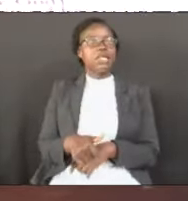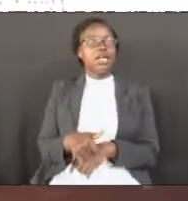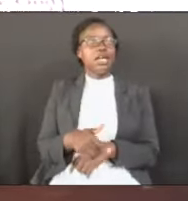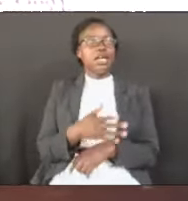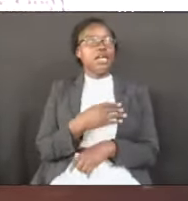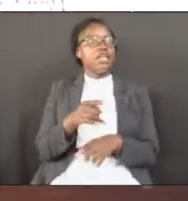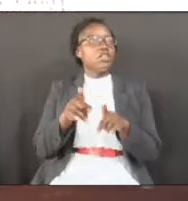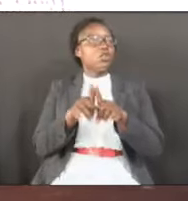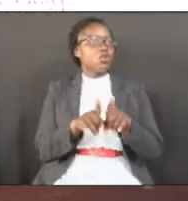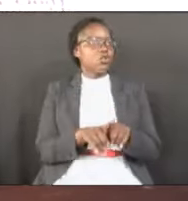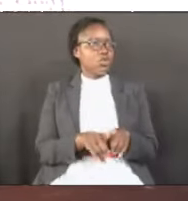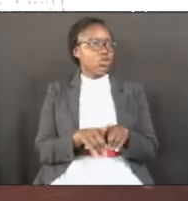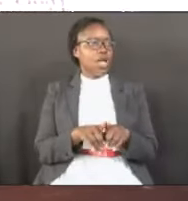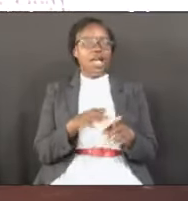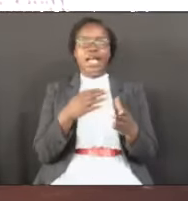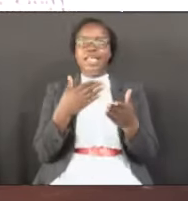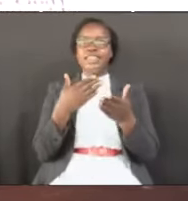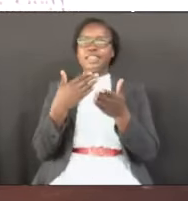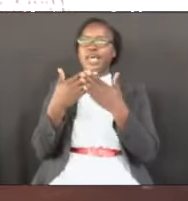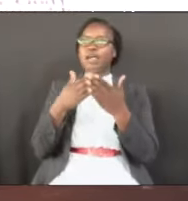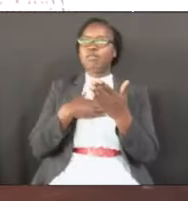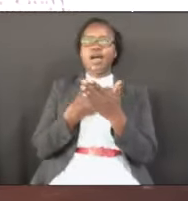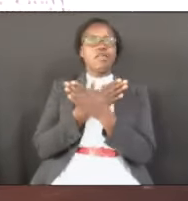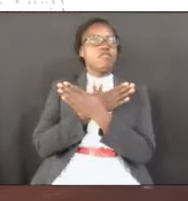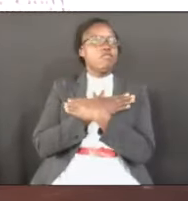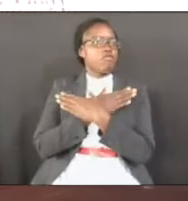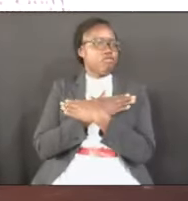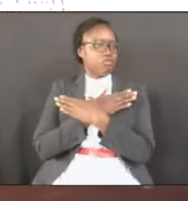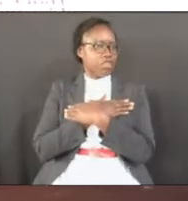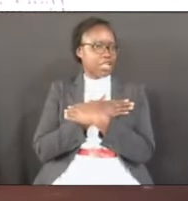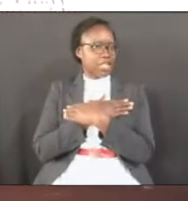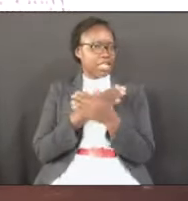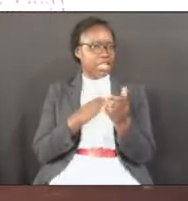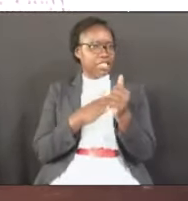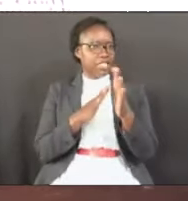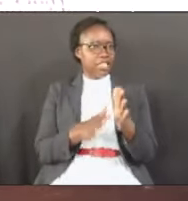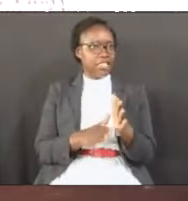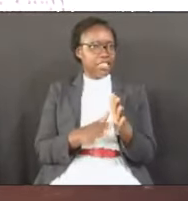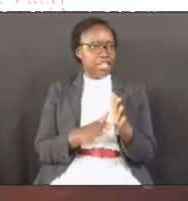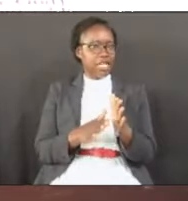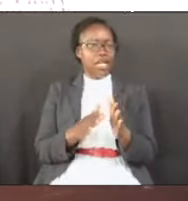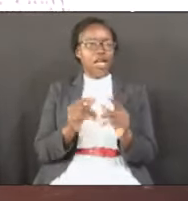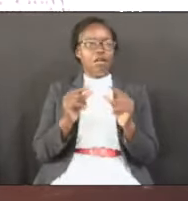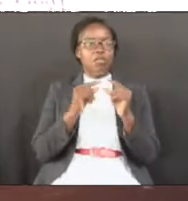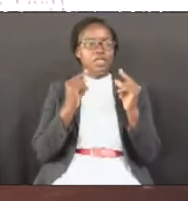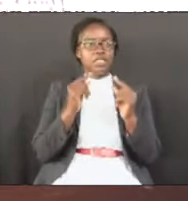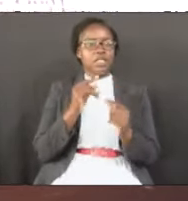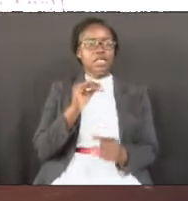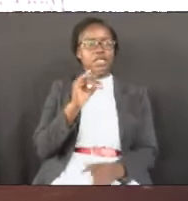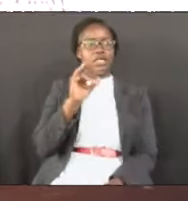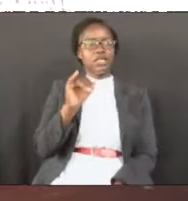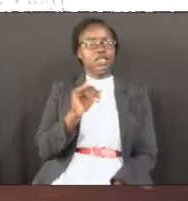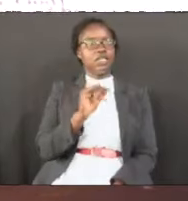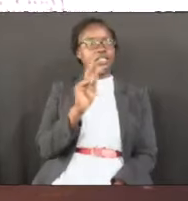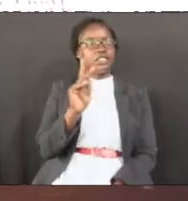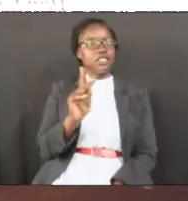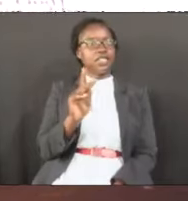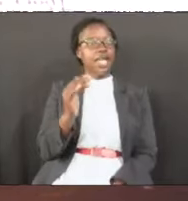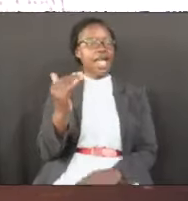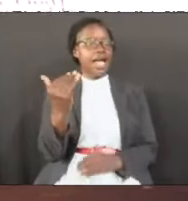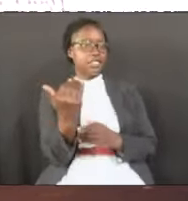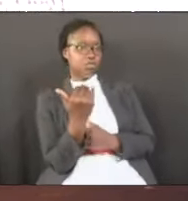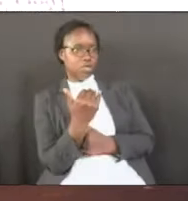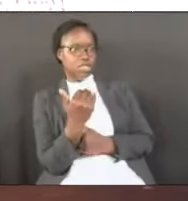want to thank my friend and my leader, Pastor JP, who asked me to come